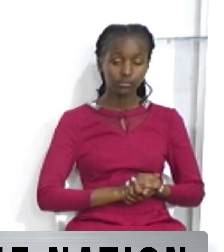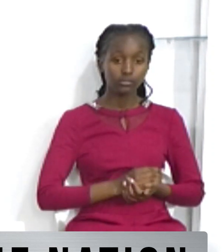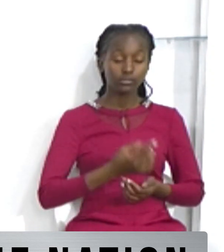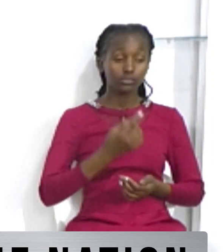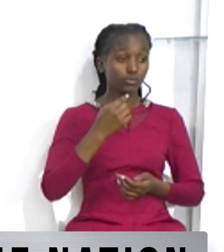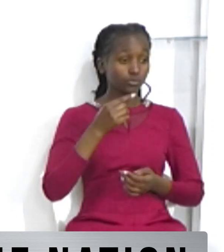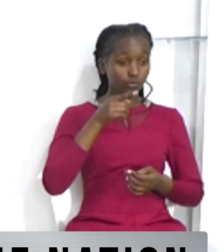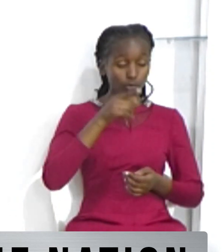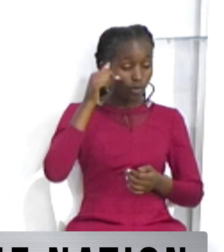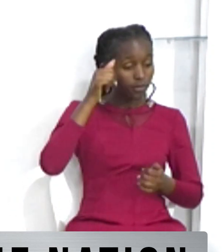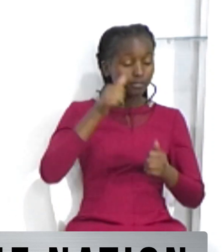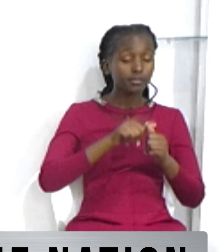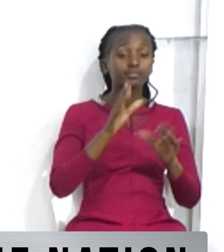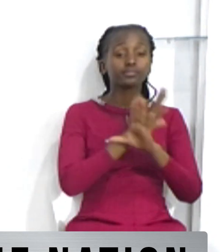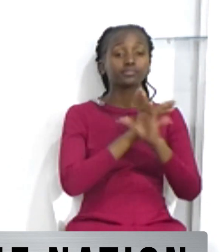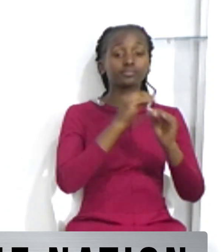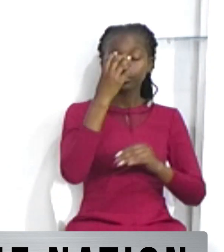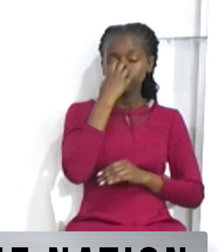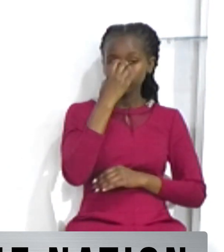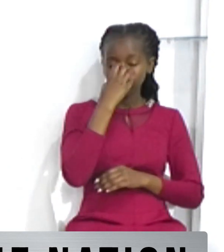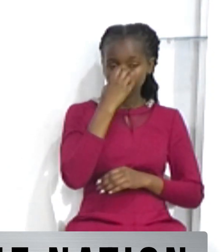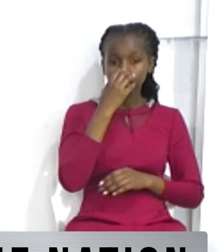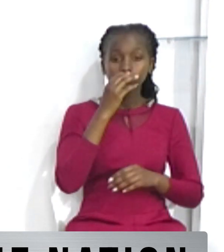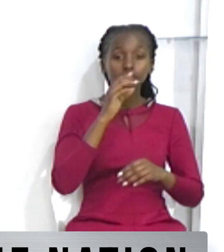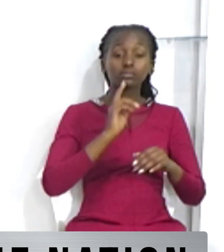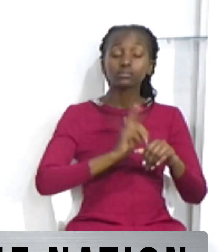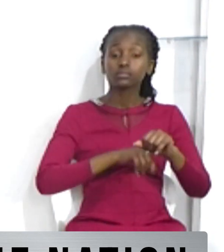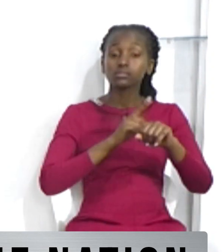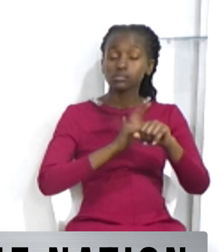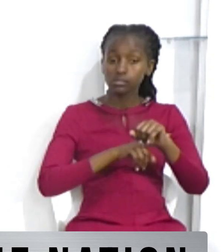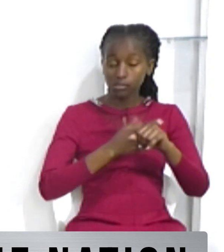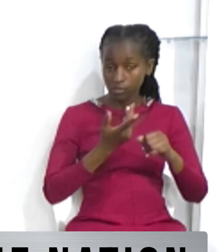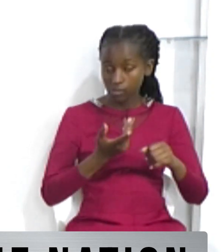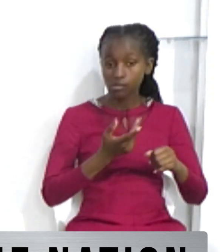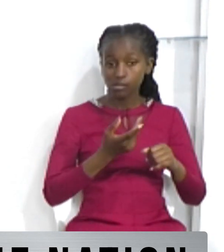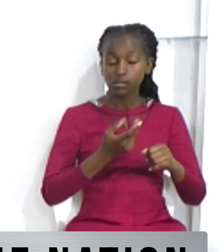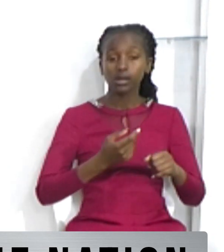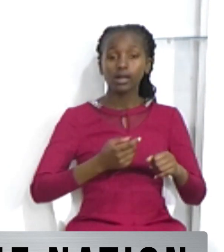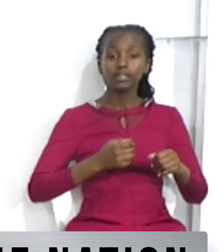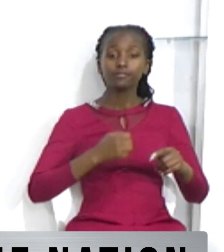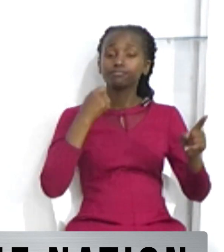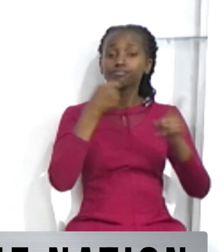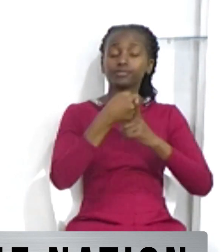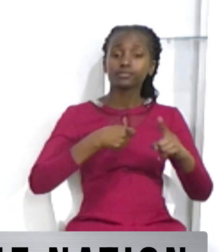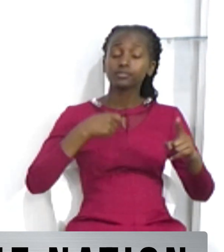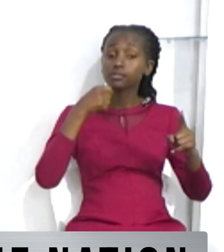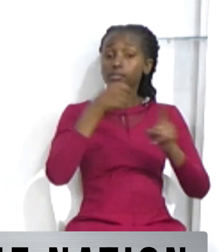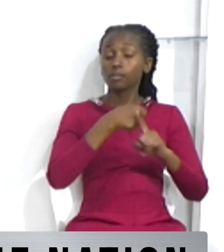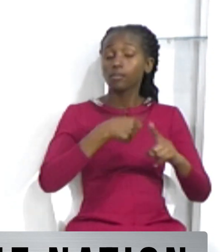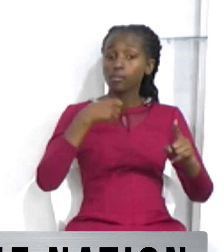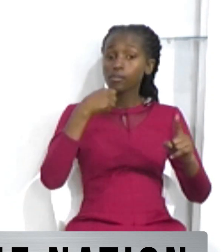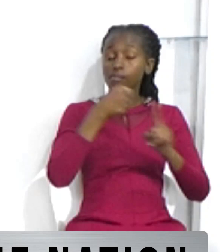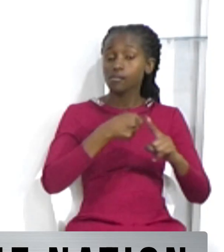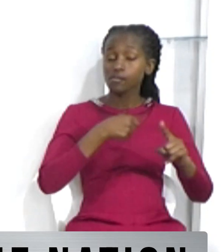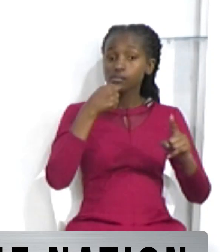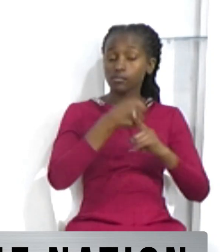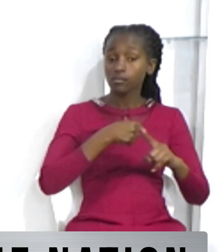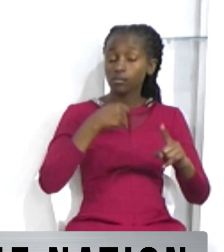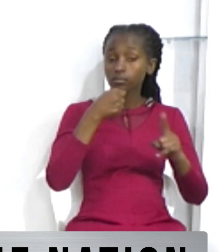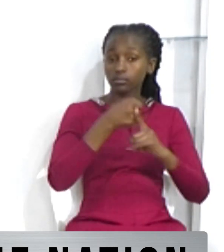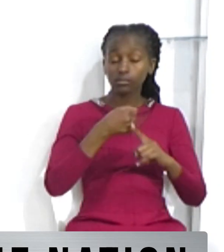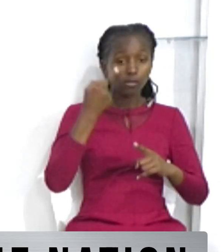current president, Ruto. Right. He was advocating, he was actually championing